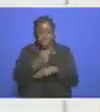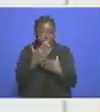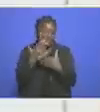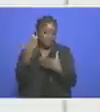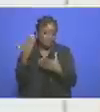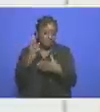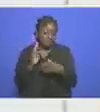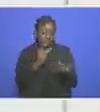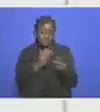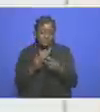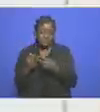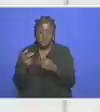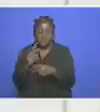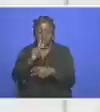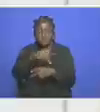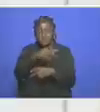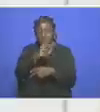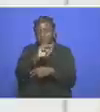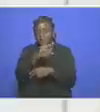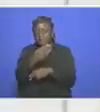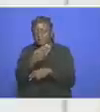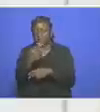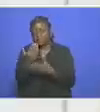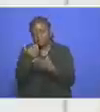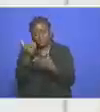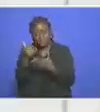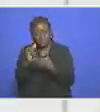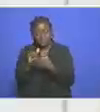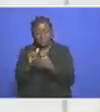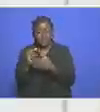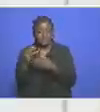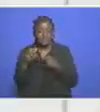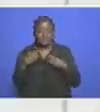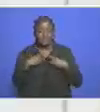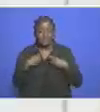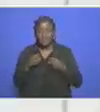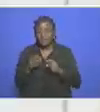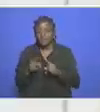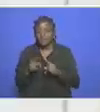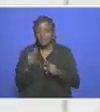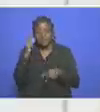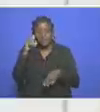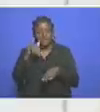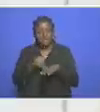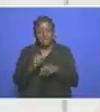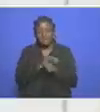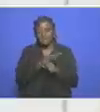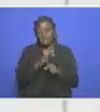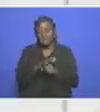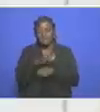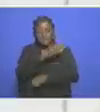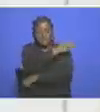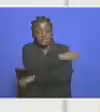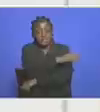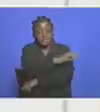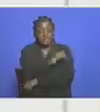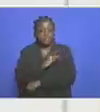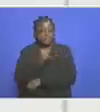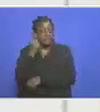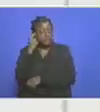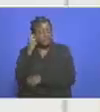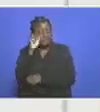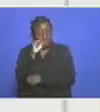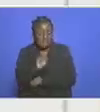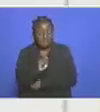A couple of days prior, we had the opportunity to look at the COVID clinic, I think it's the South Beach Clinic, and look